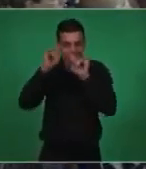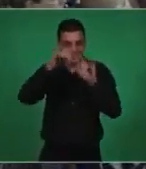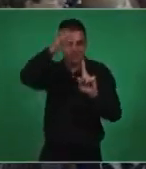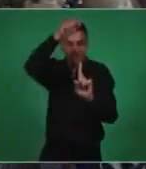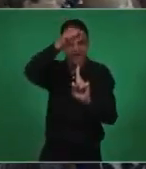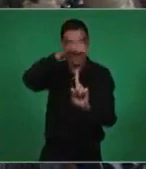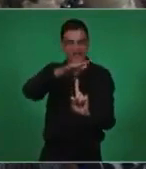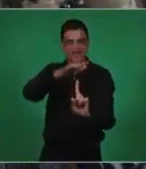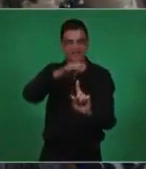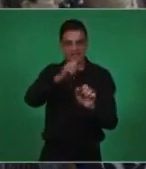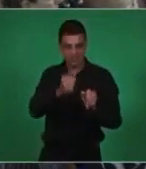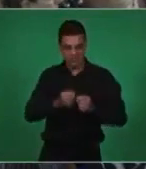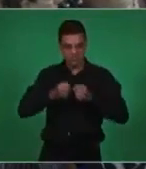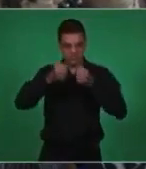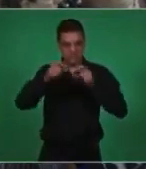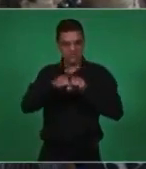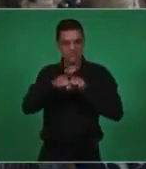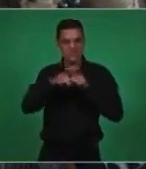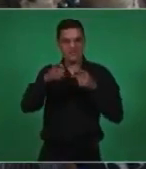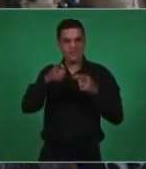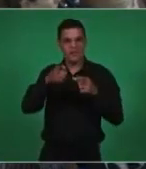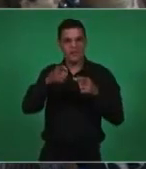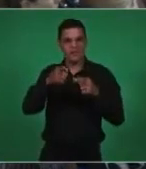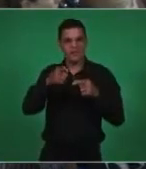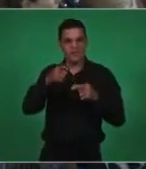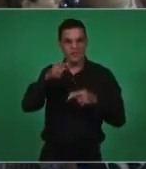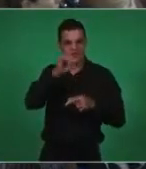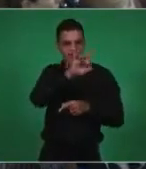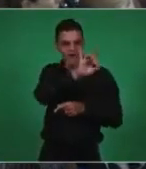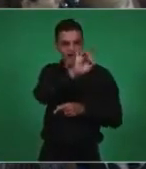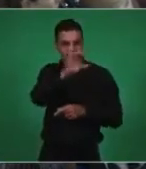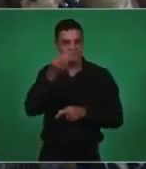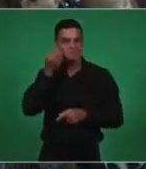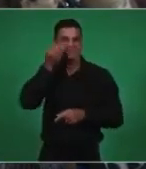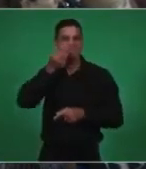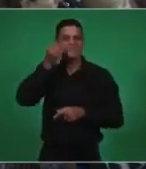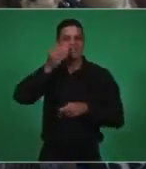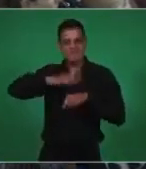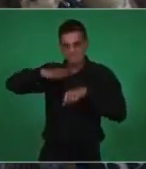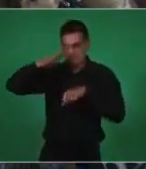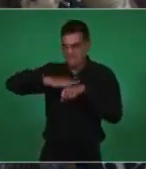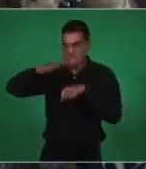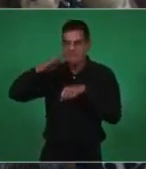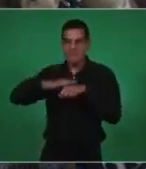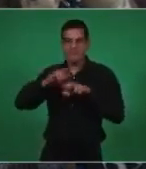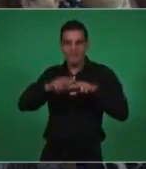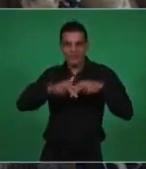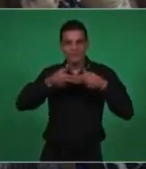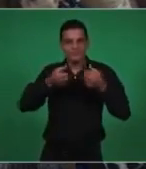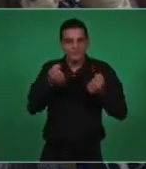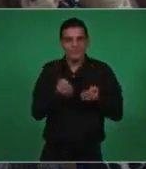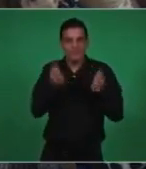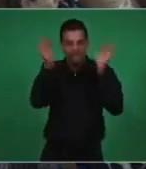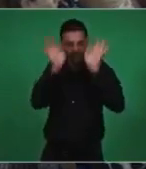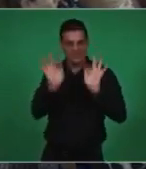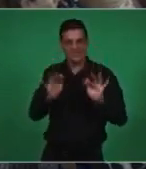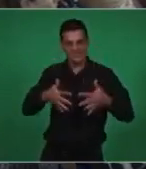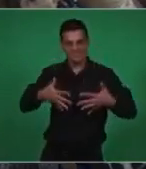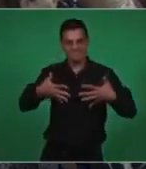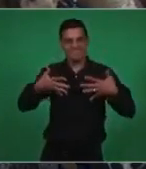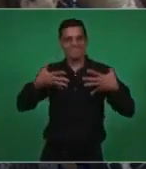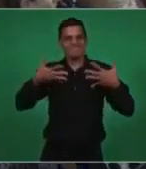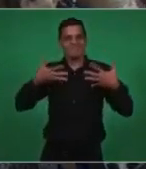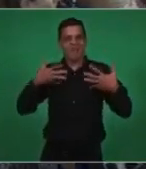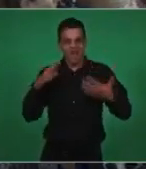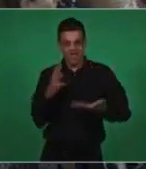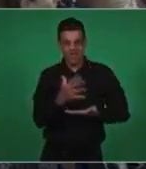my power. Will be perfected in your lives. So rejoice and